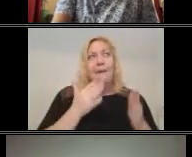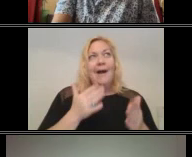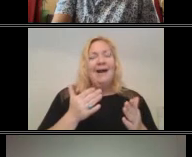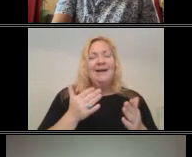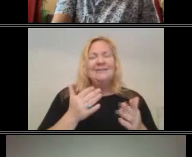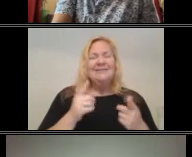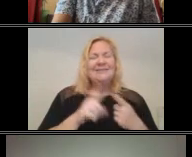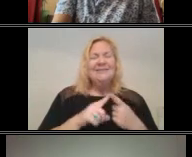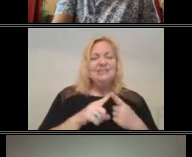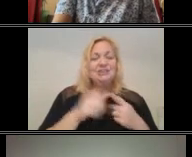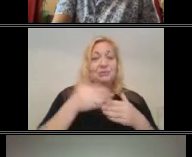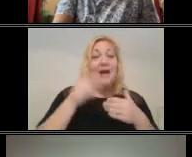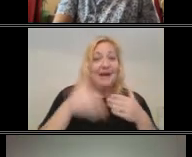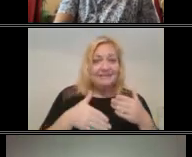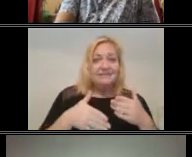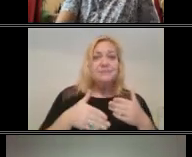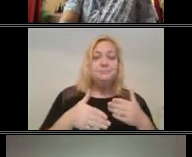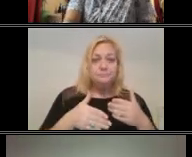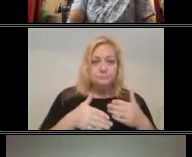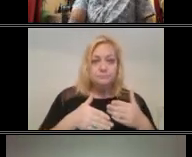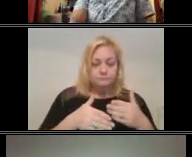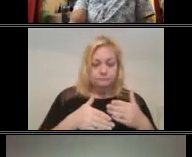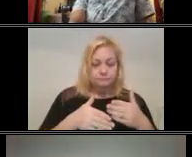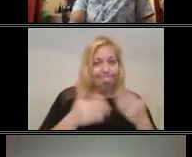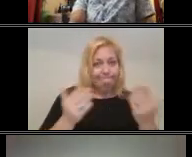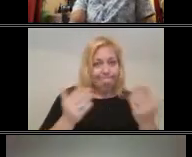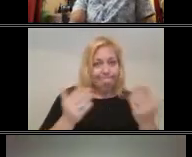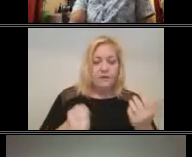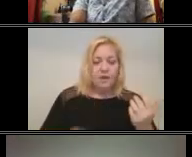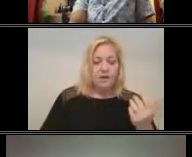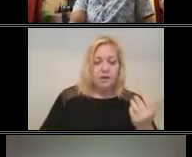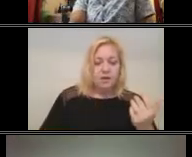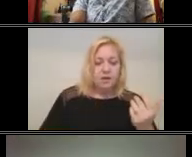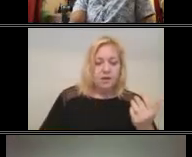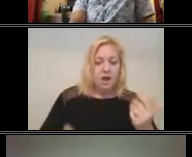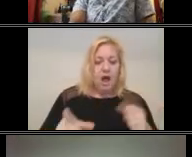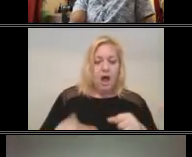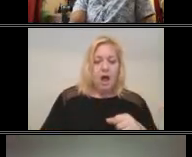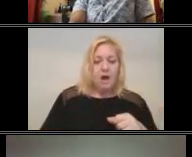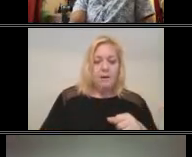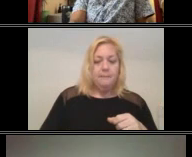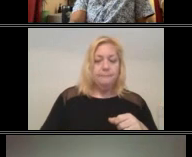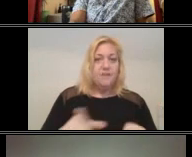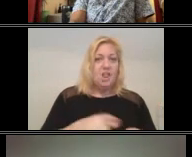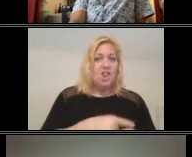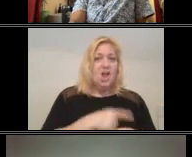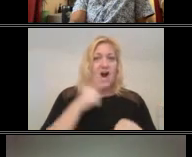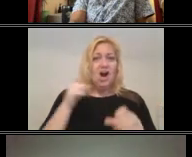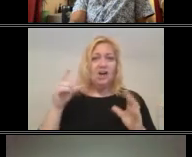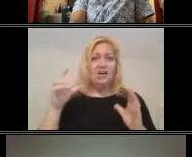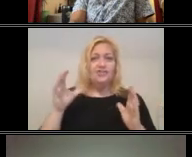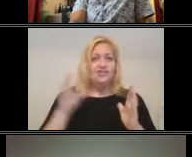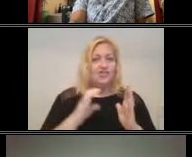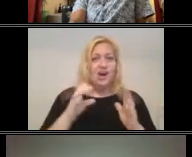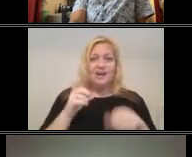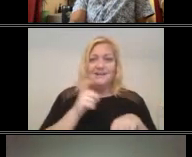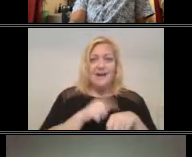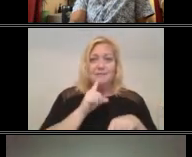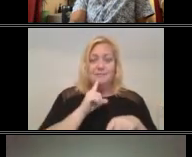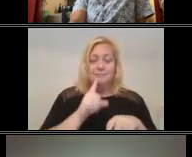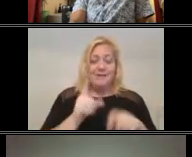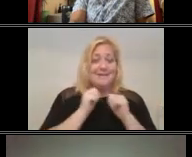to end, you know, a long chunk of time to be together. And I think